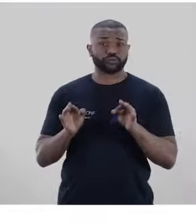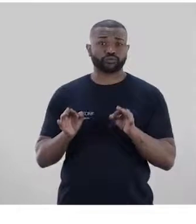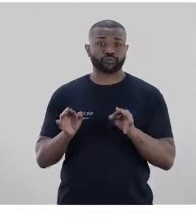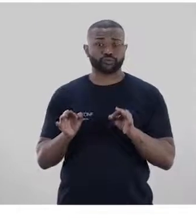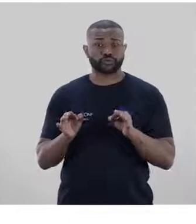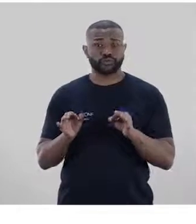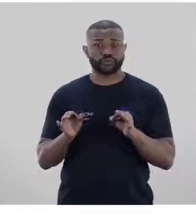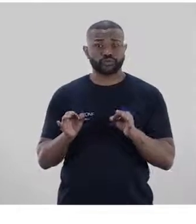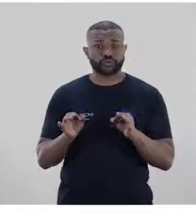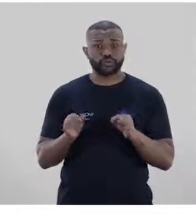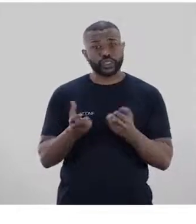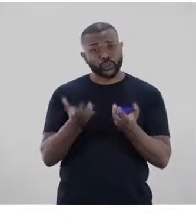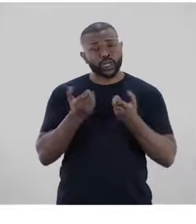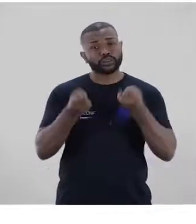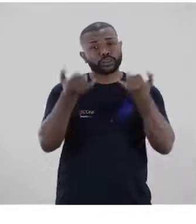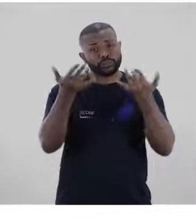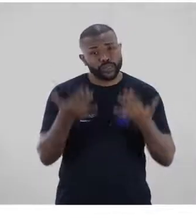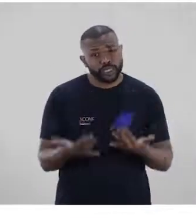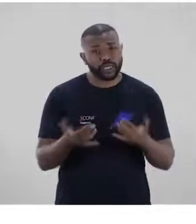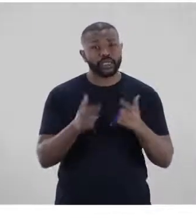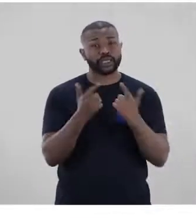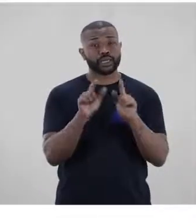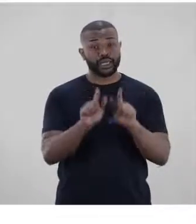because I think words matter.